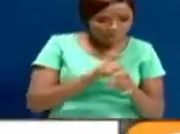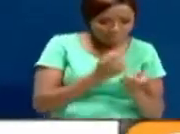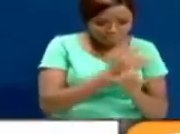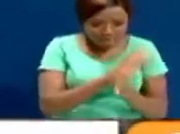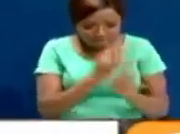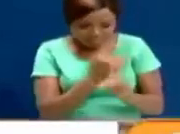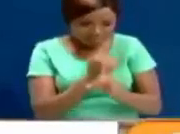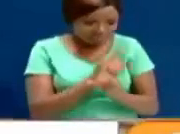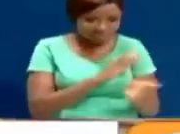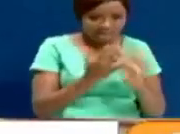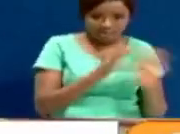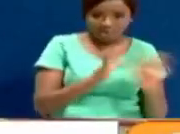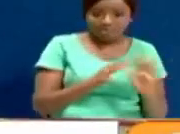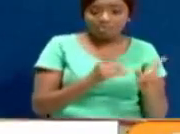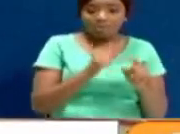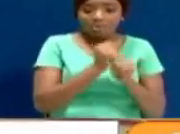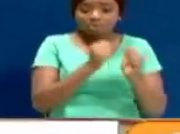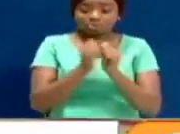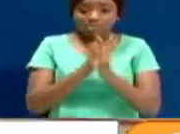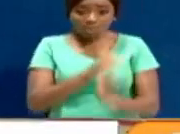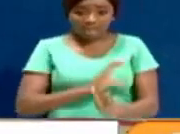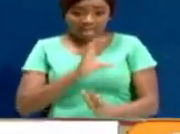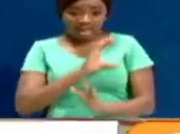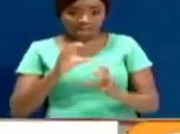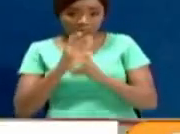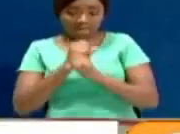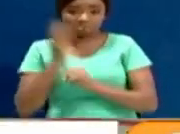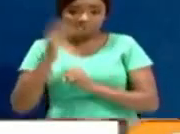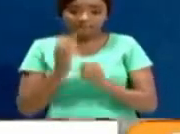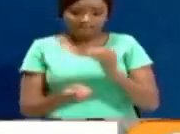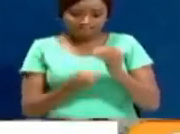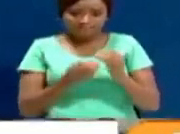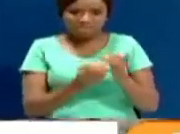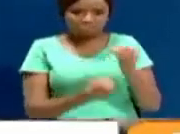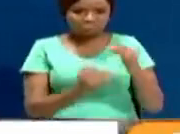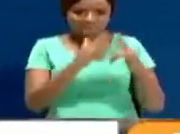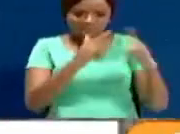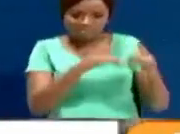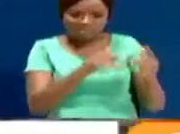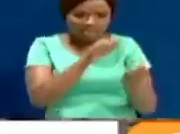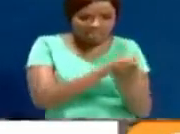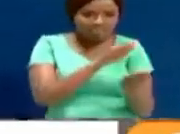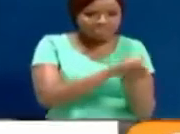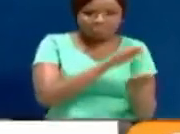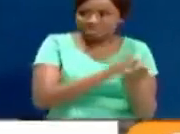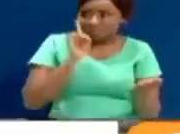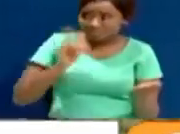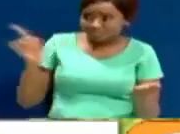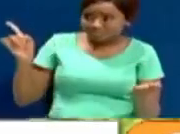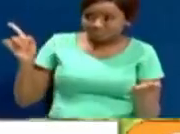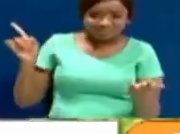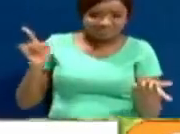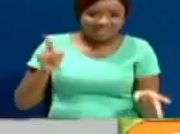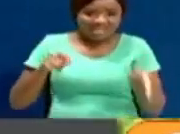kutokana na ufadhili wa Global Affairs Canada alijenga kivungulio cha kuwalea wadudu hao wanaotumika kuongeza virutubishi katika uji wa